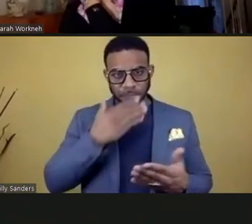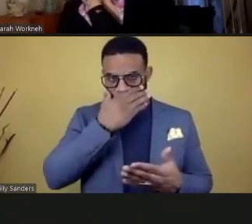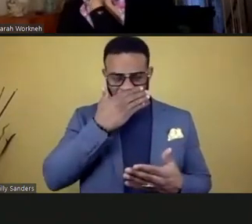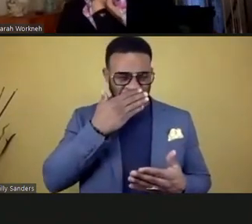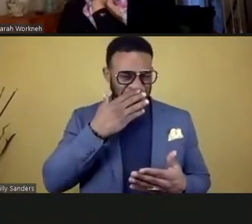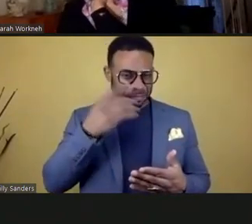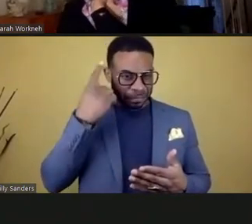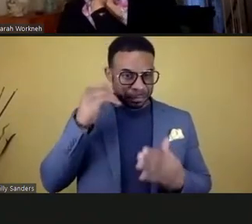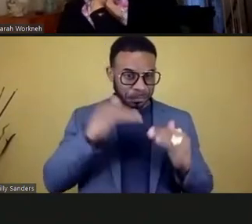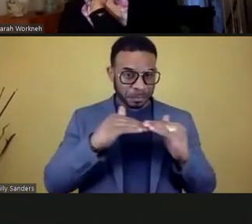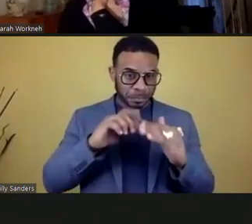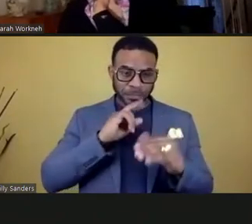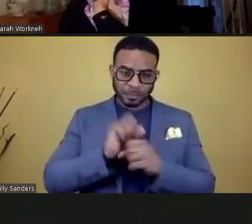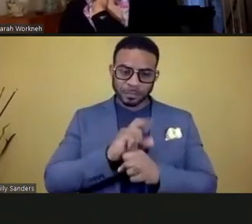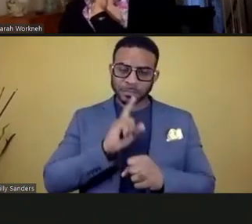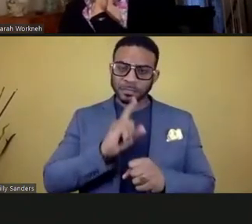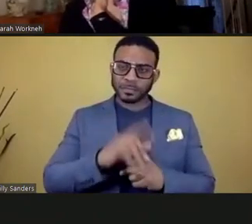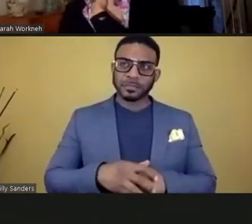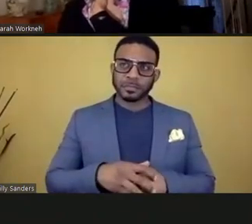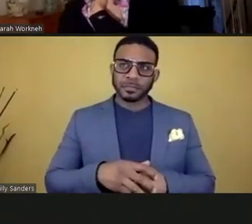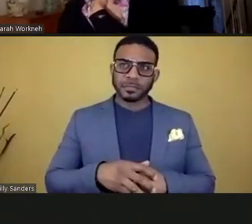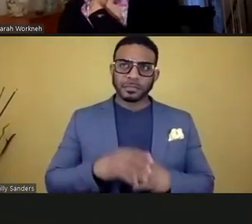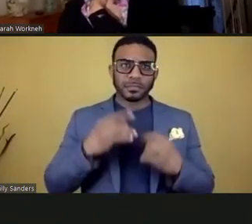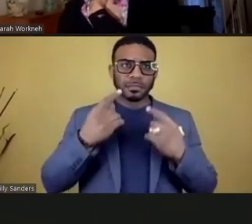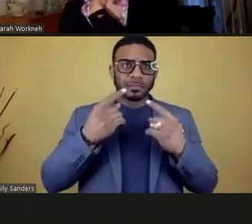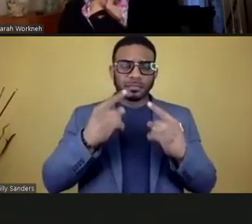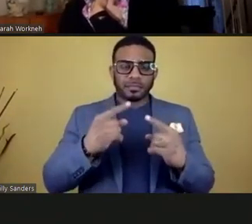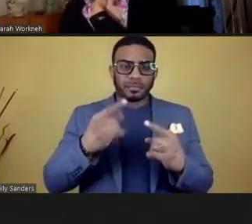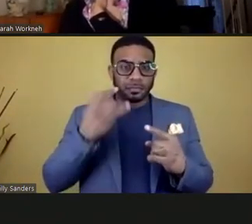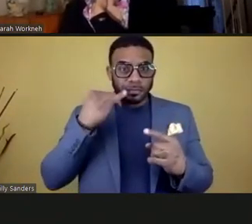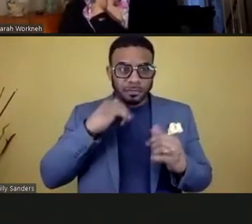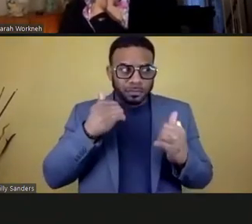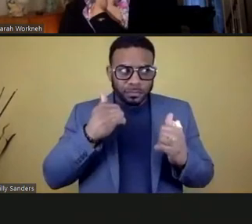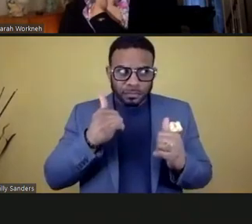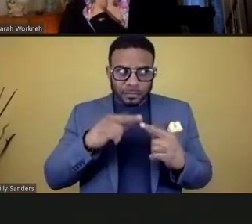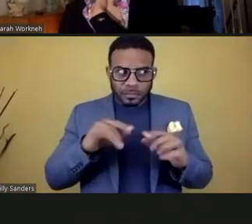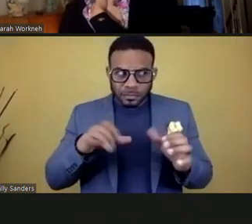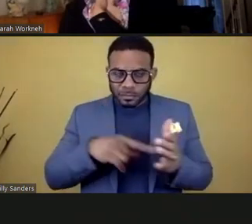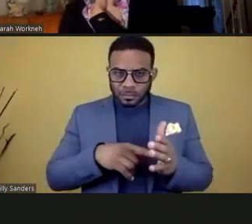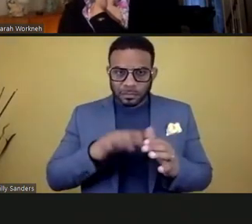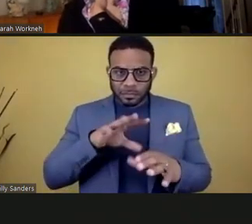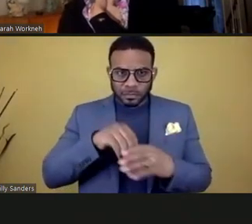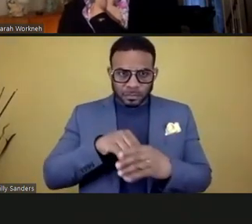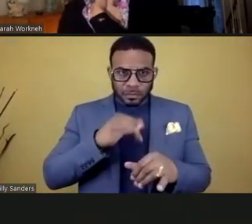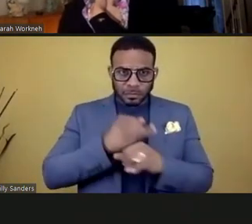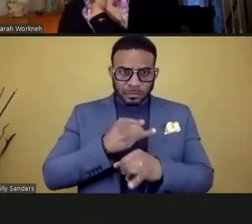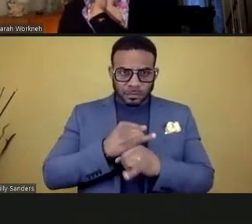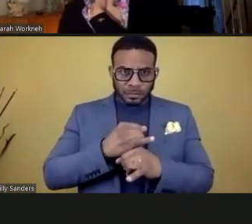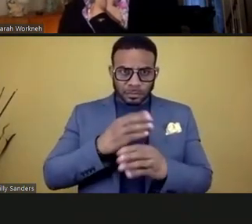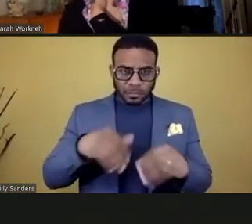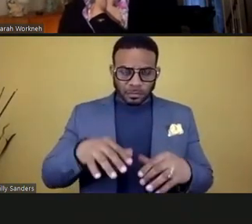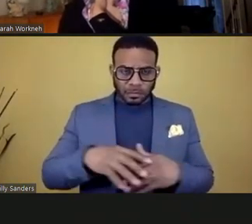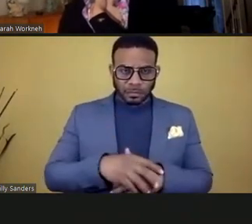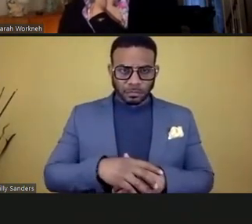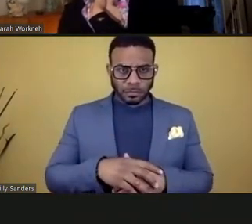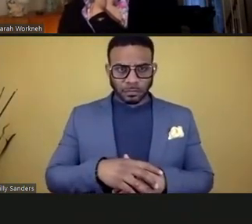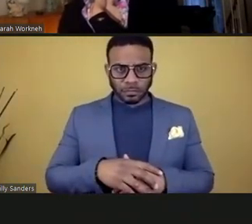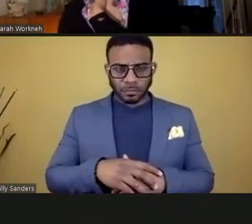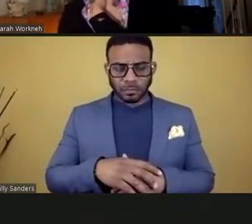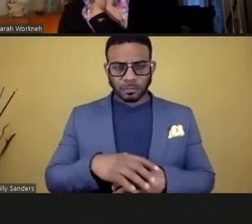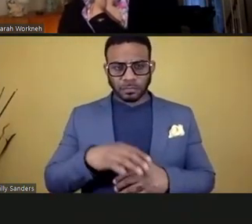for equity to really be achieved if we're trying to do this within an institutional setting